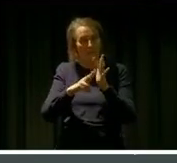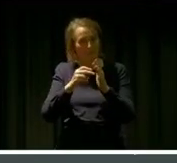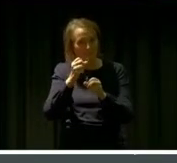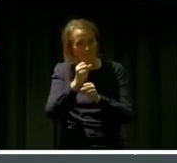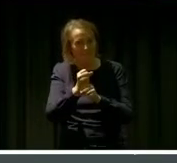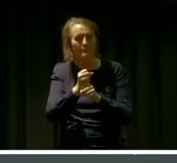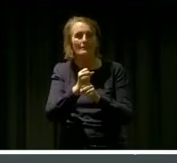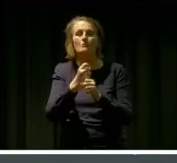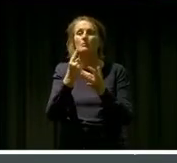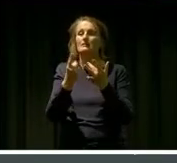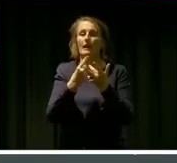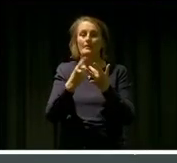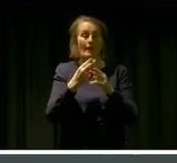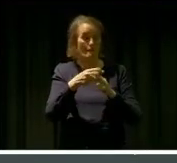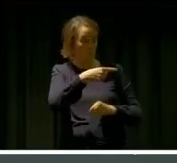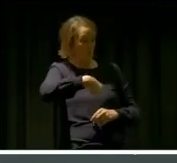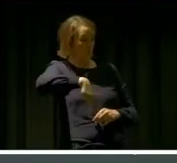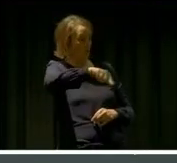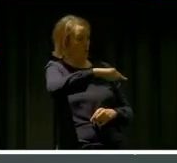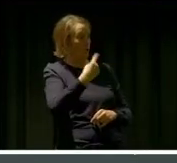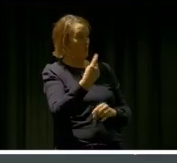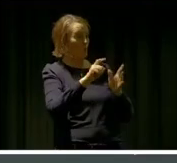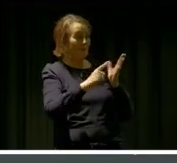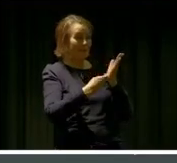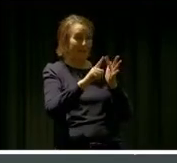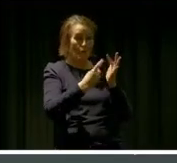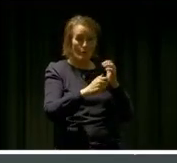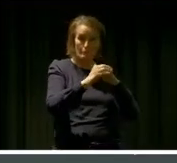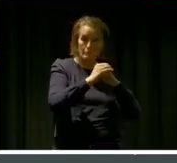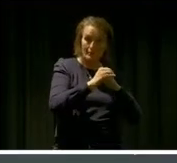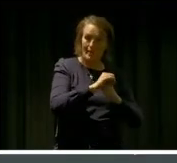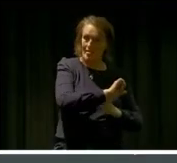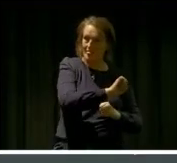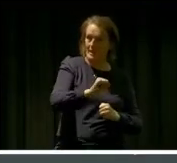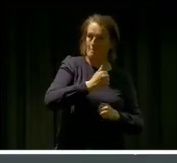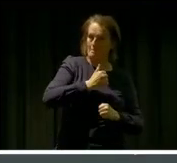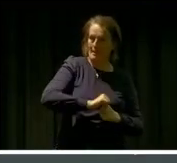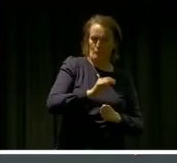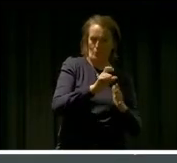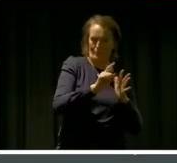considerations for caregiver behaviours and individualisation of treatment plans.